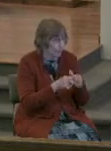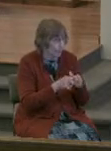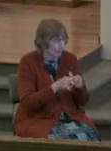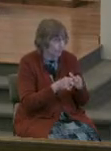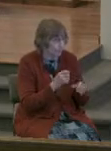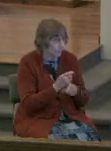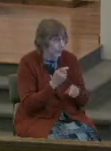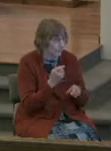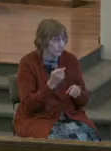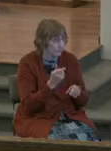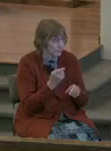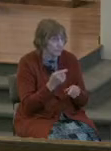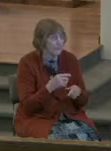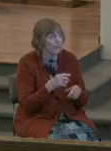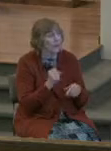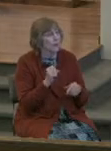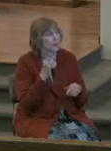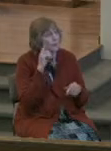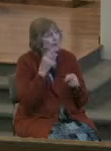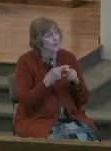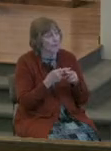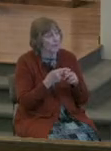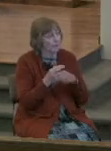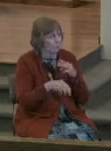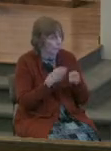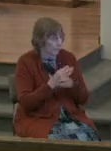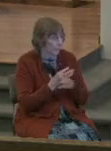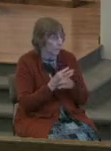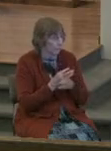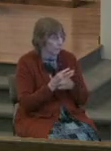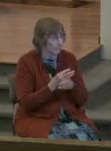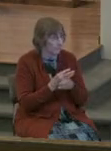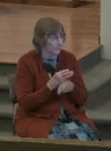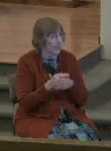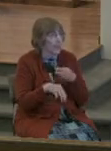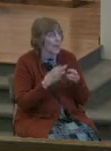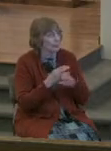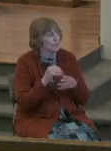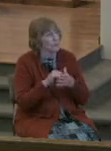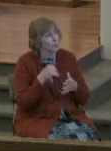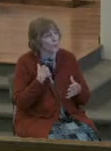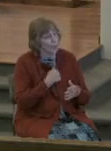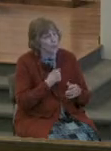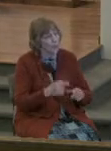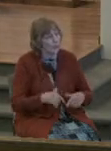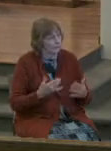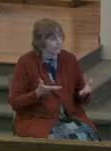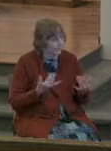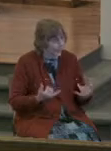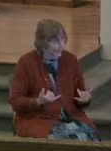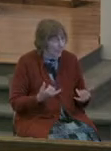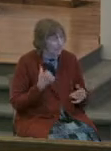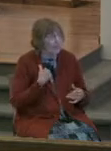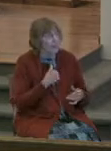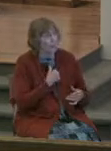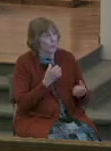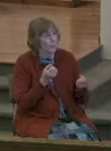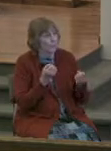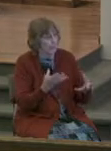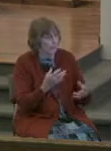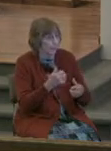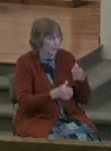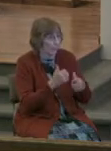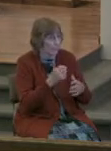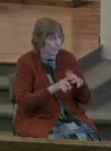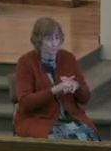agree? And so when we think about the world and the world that we are living in now, we have many problems,